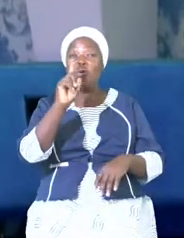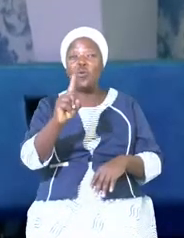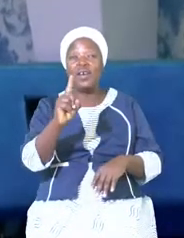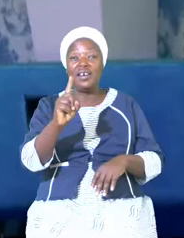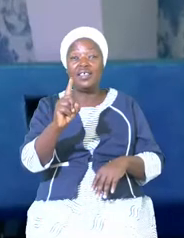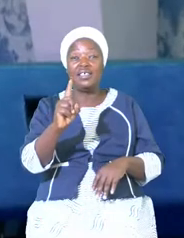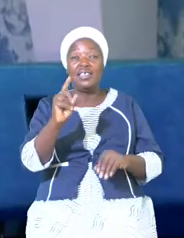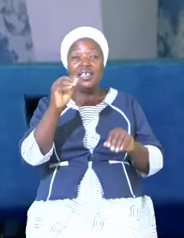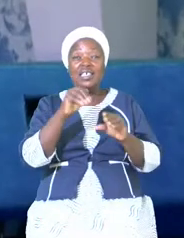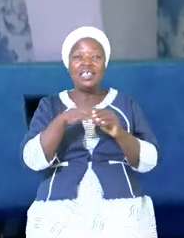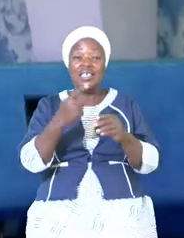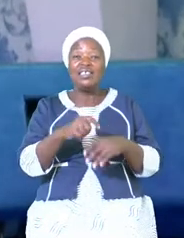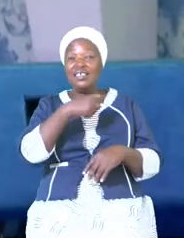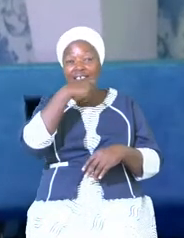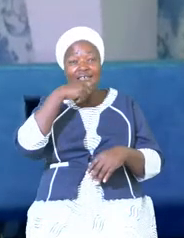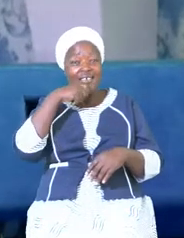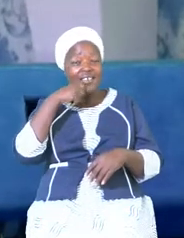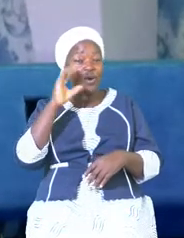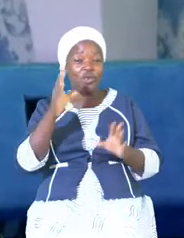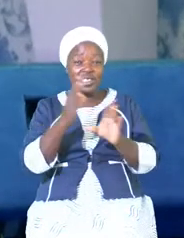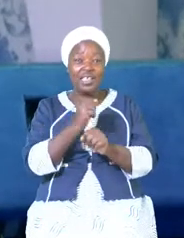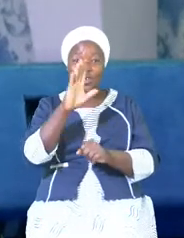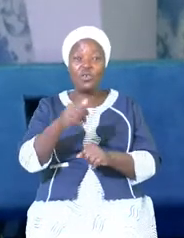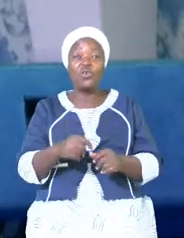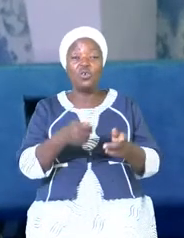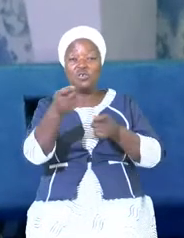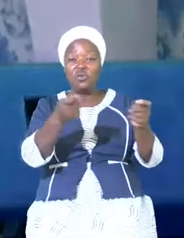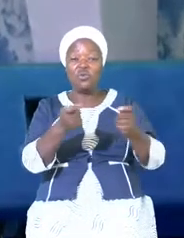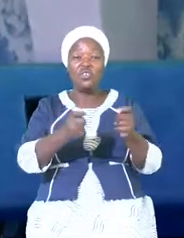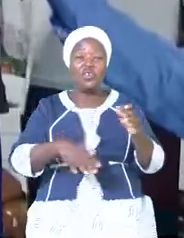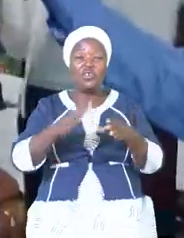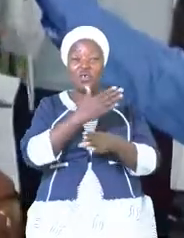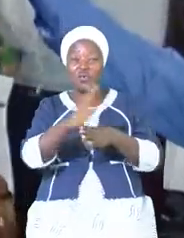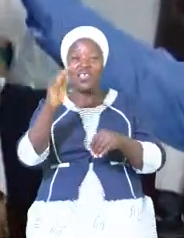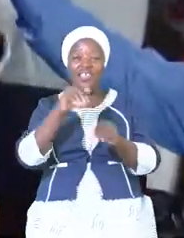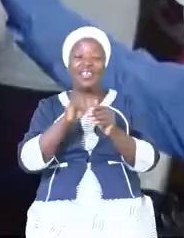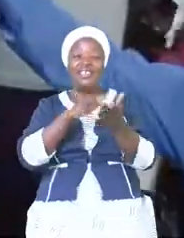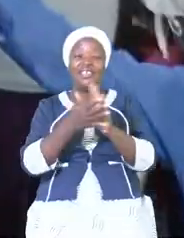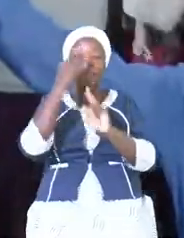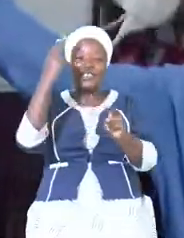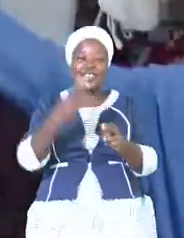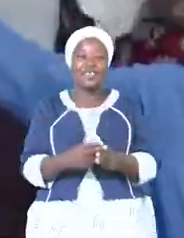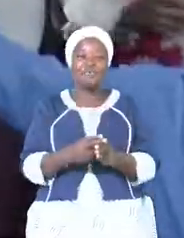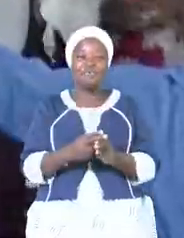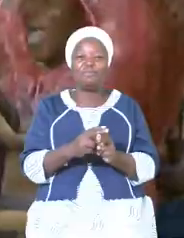the jungle will take your dominion away in Jesus' name.